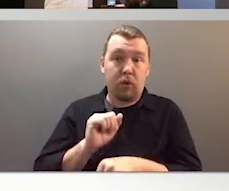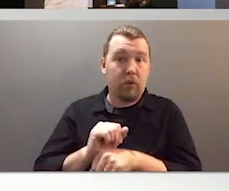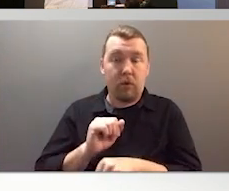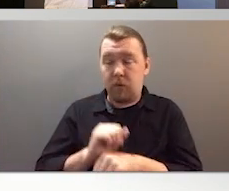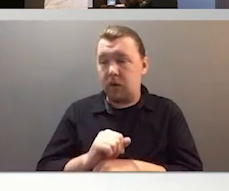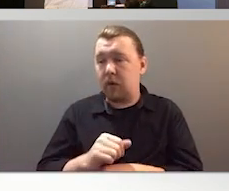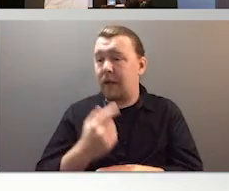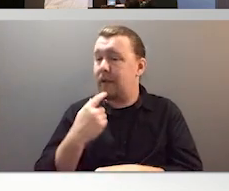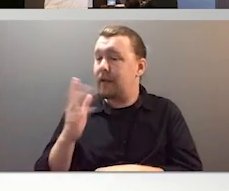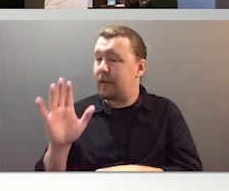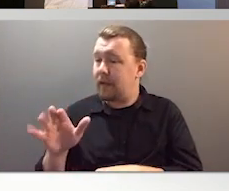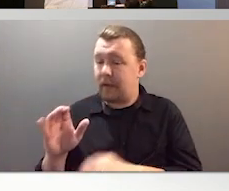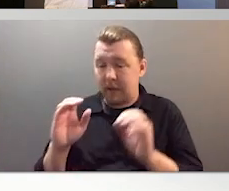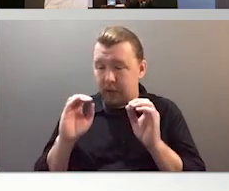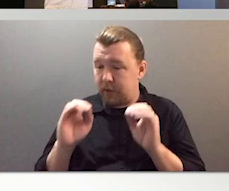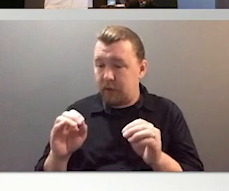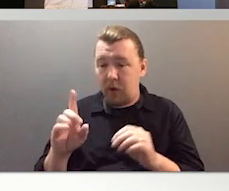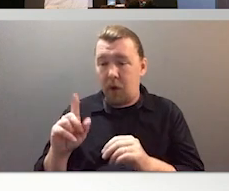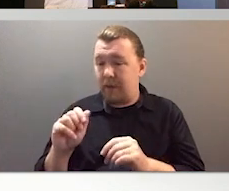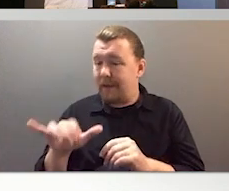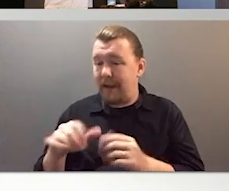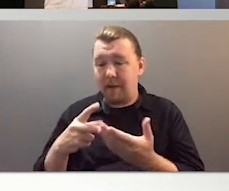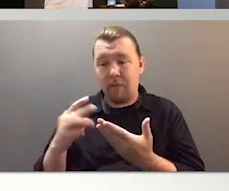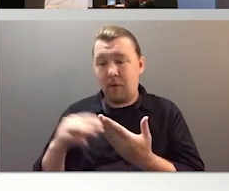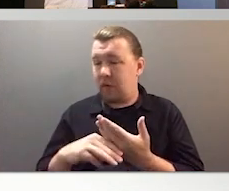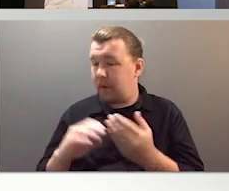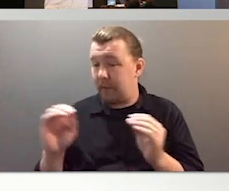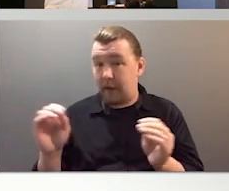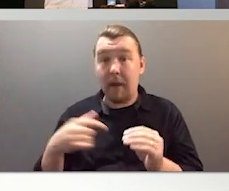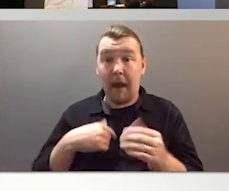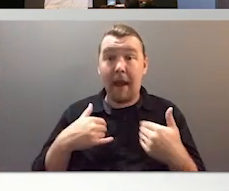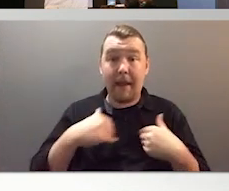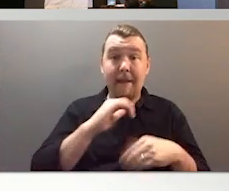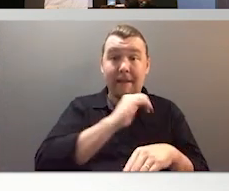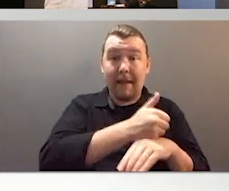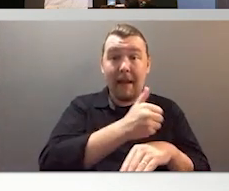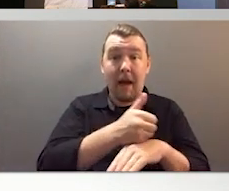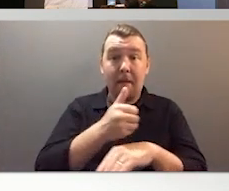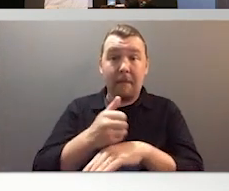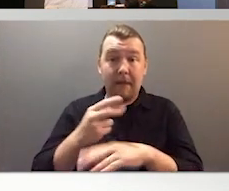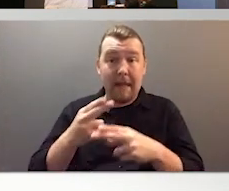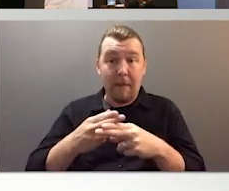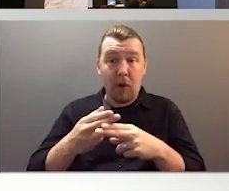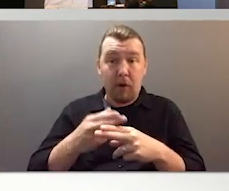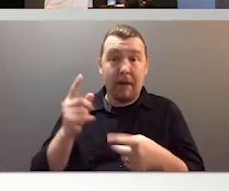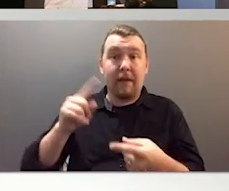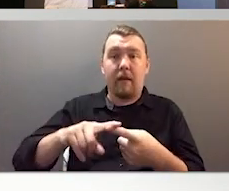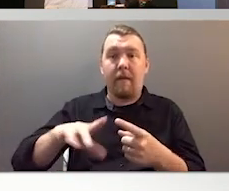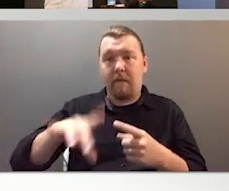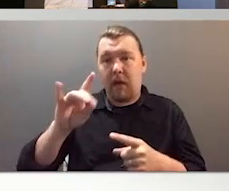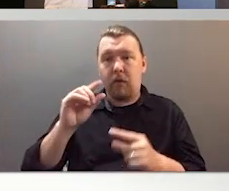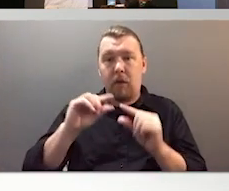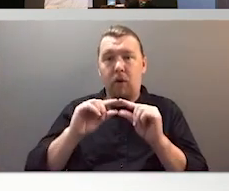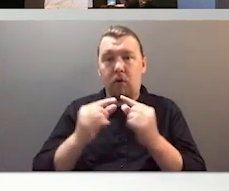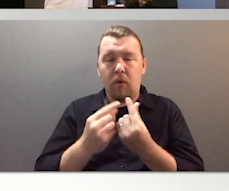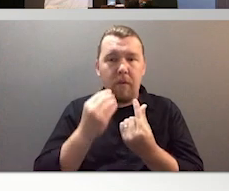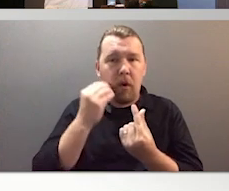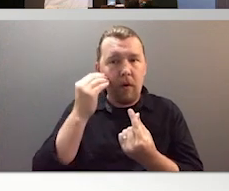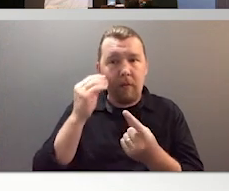but we didn't have anything. I hired a caregiver, and the first thing we did is we got him on a